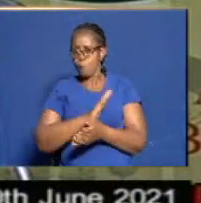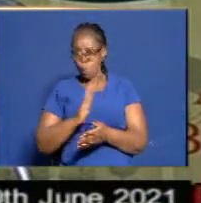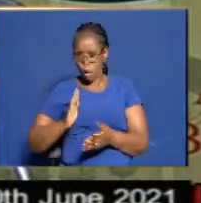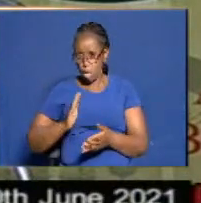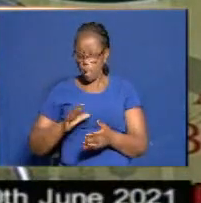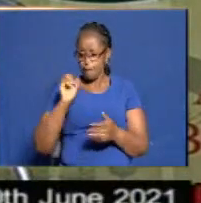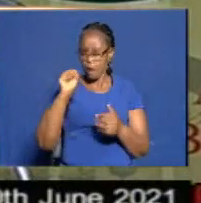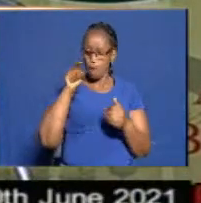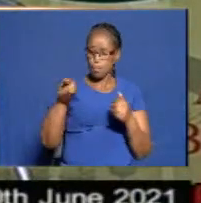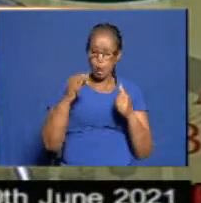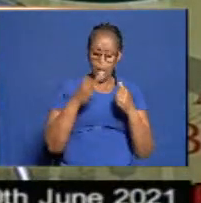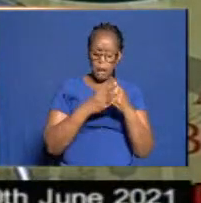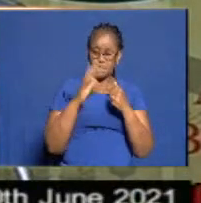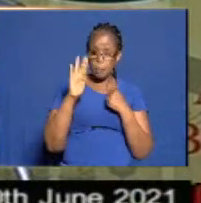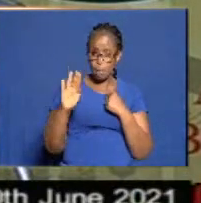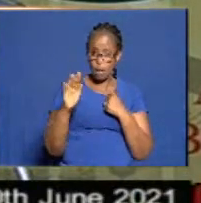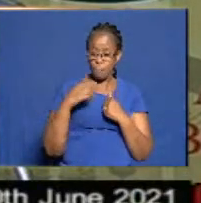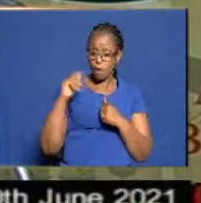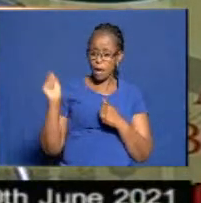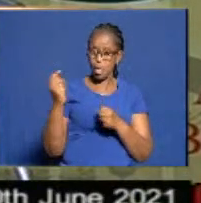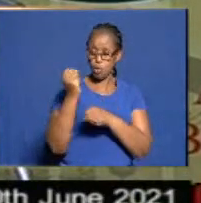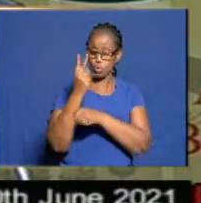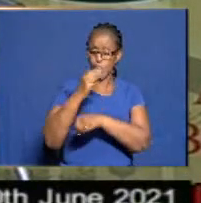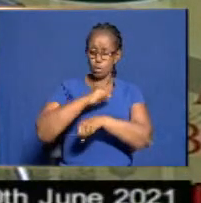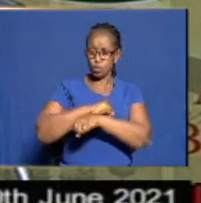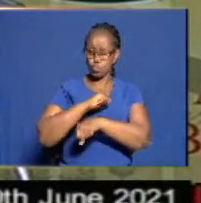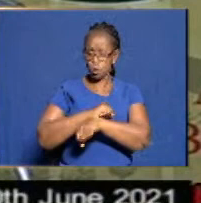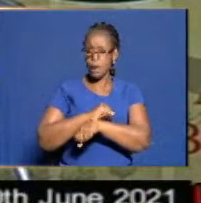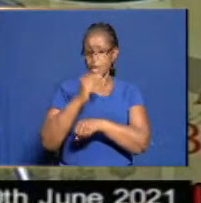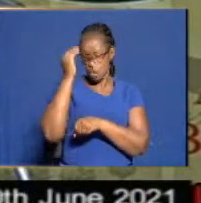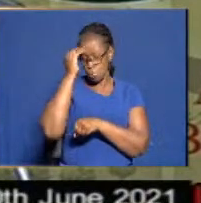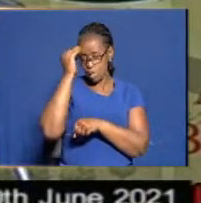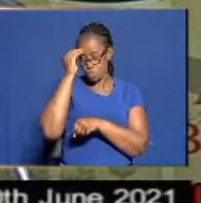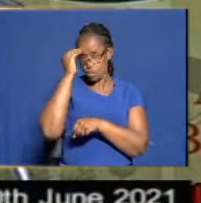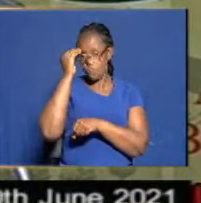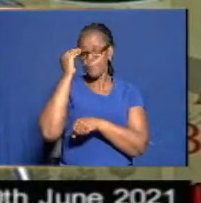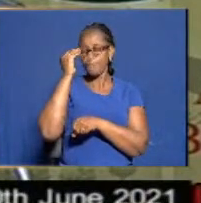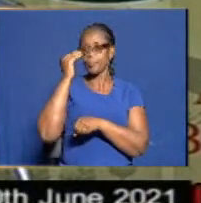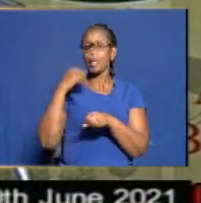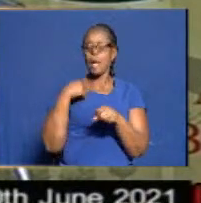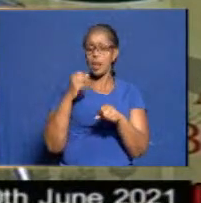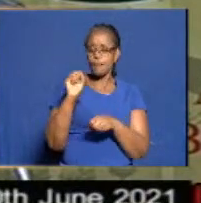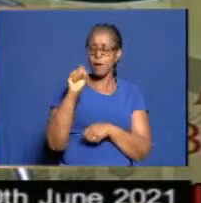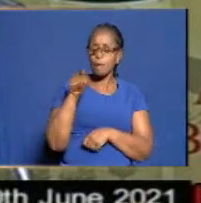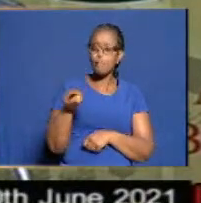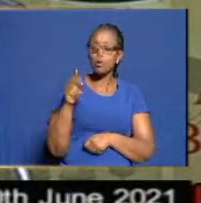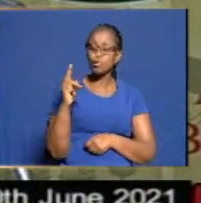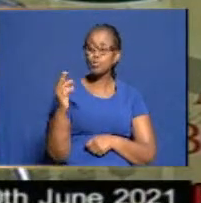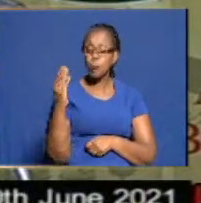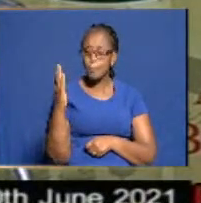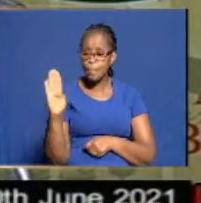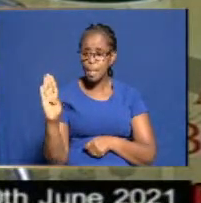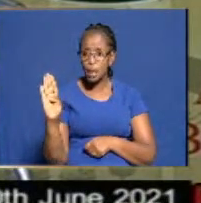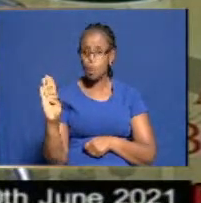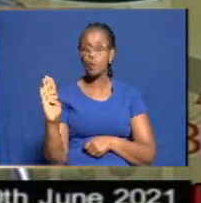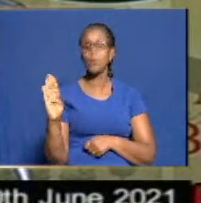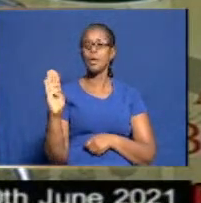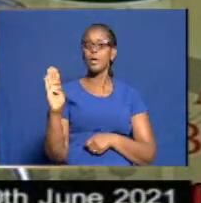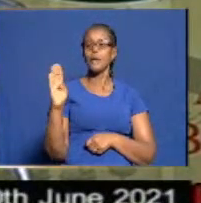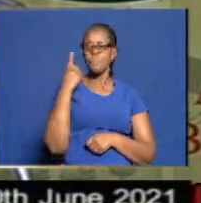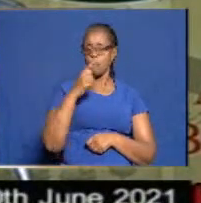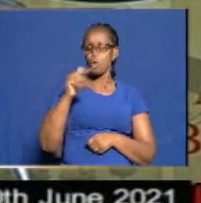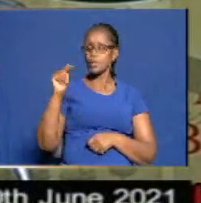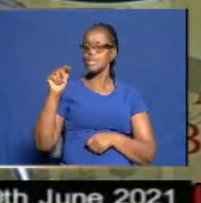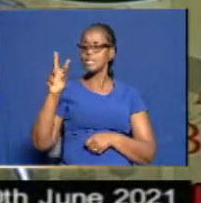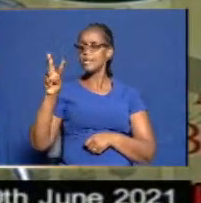5.8 billion for Kenya Secondary School Education Quality Improvement Project, and KSH 5.2 billion capitation to TVET